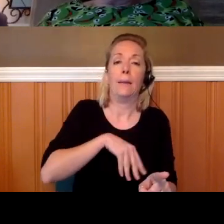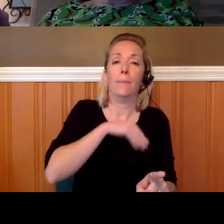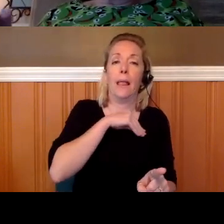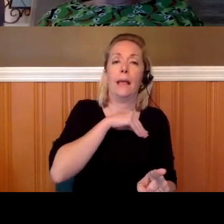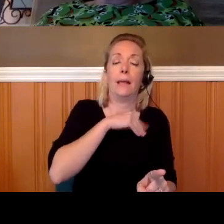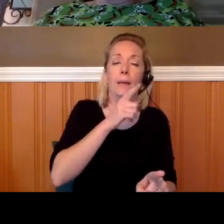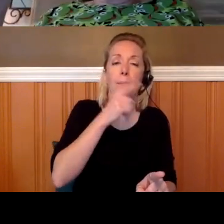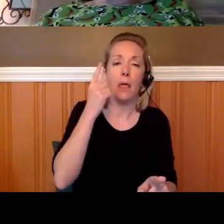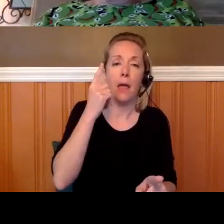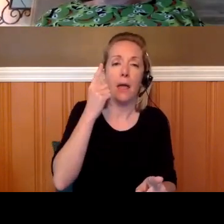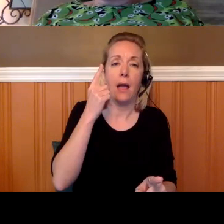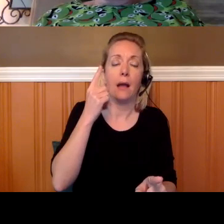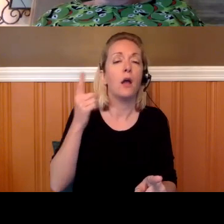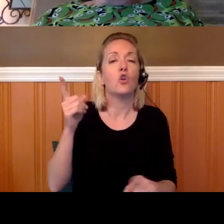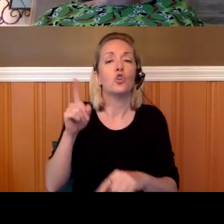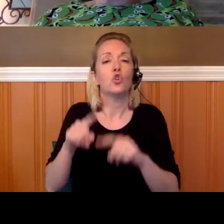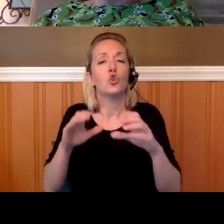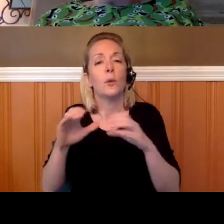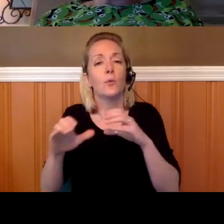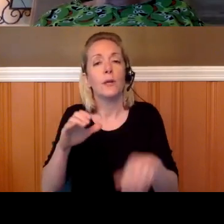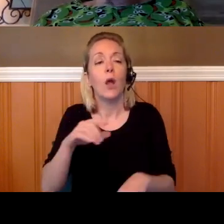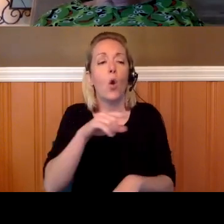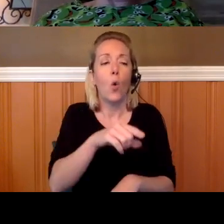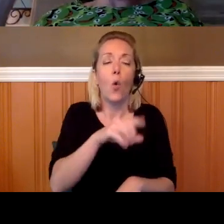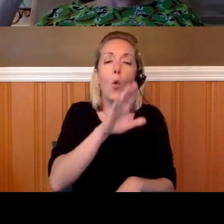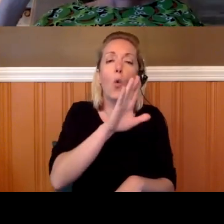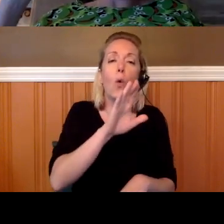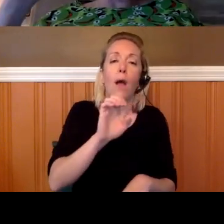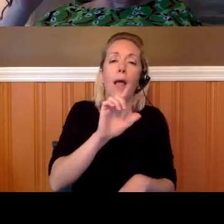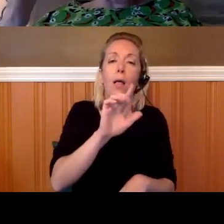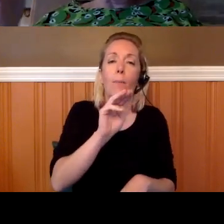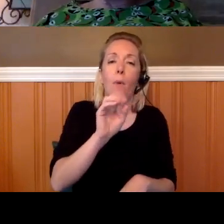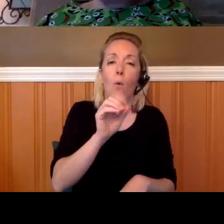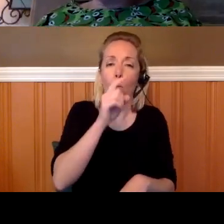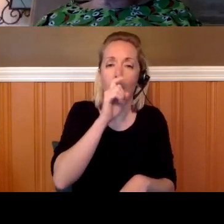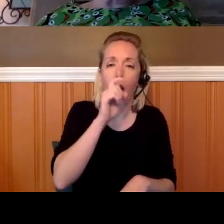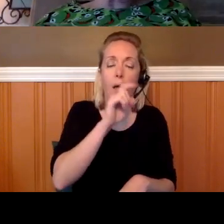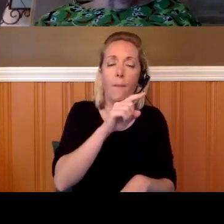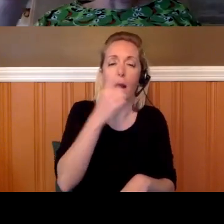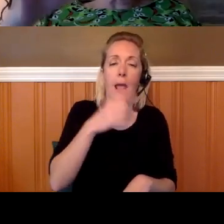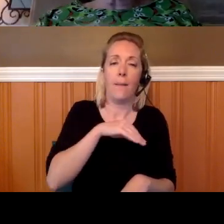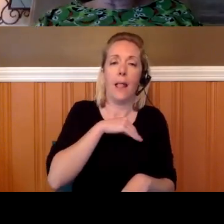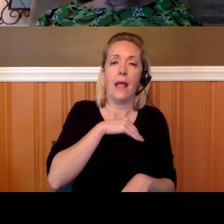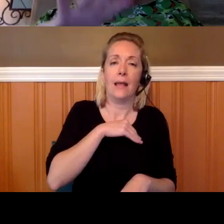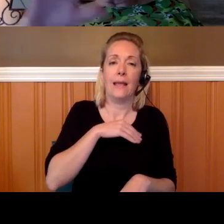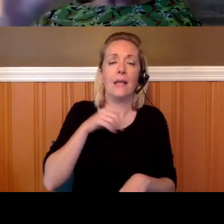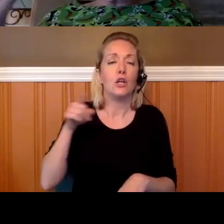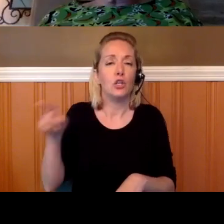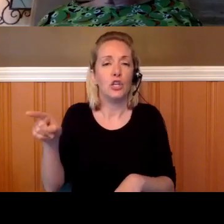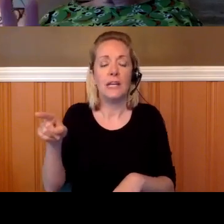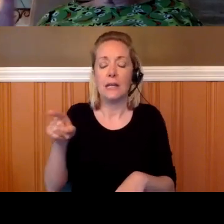say black. And it was like, oh, you want his black blanket? Well, let's put, And she would just get